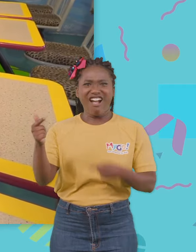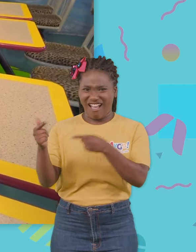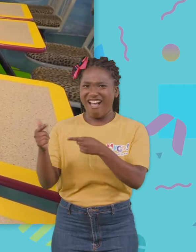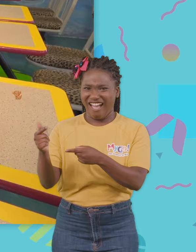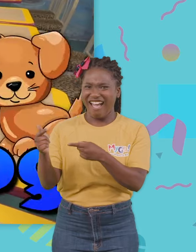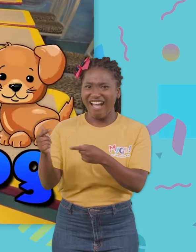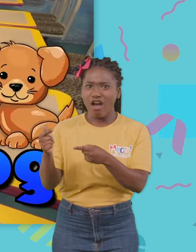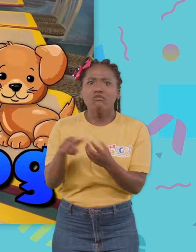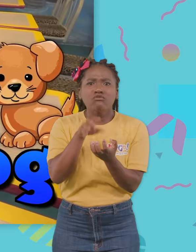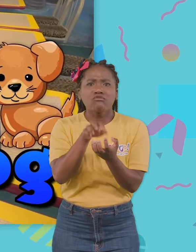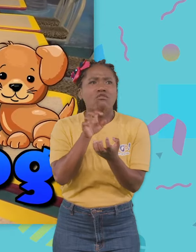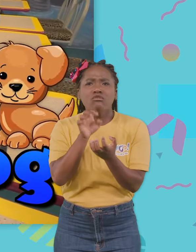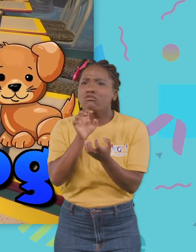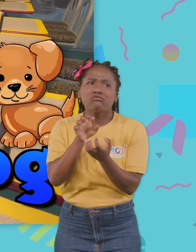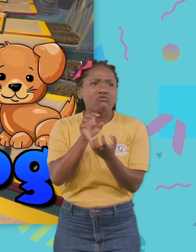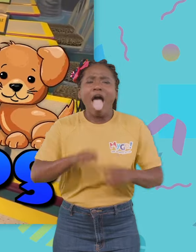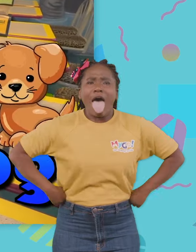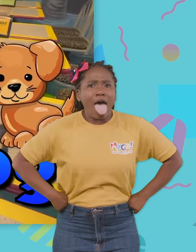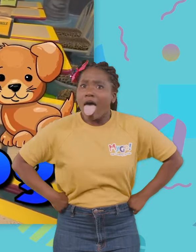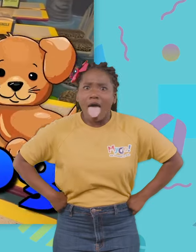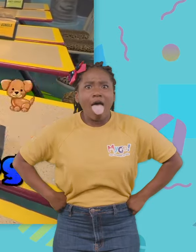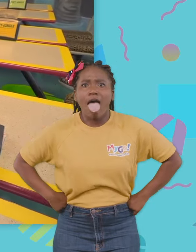It's a dog.